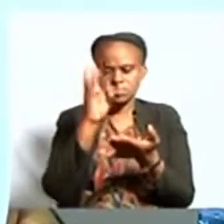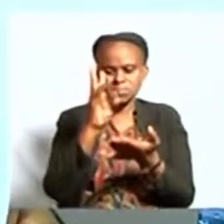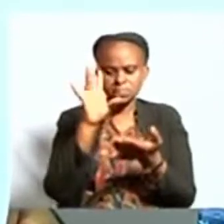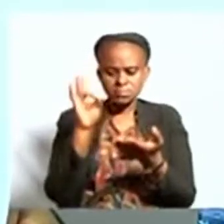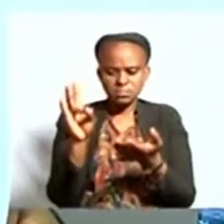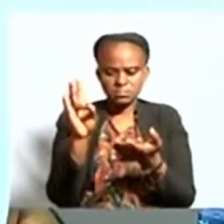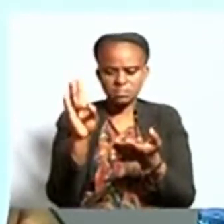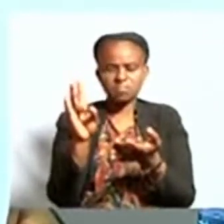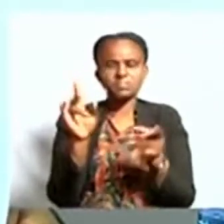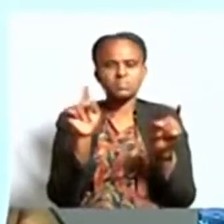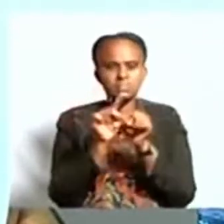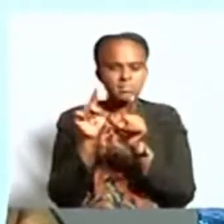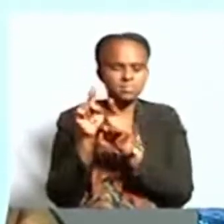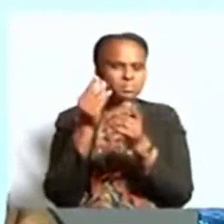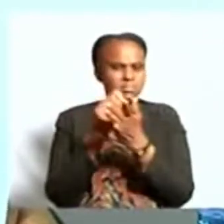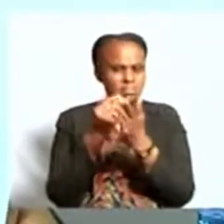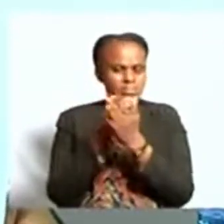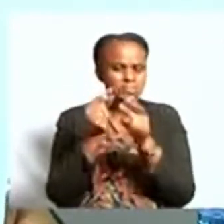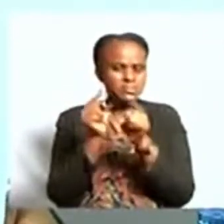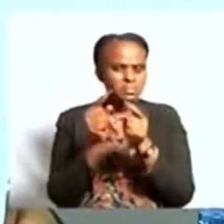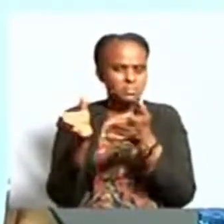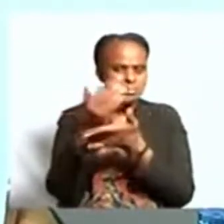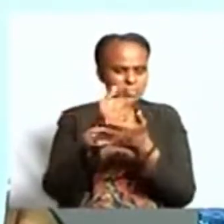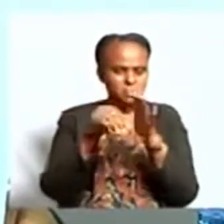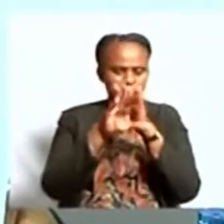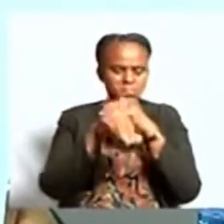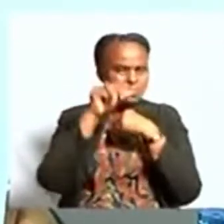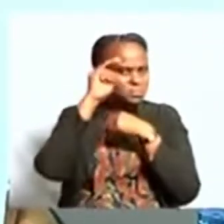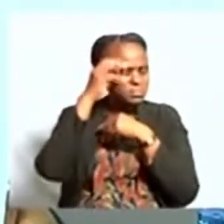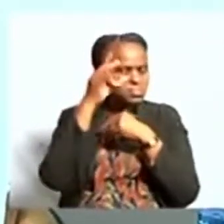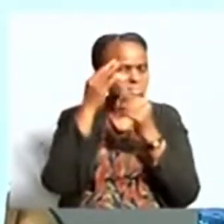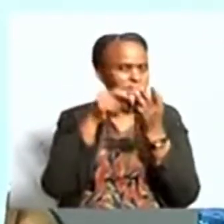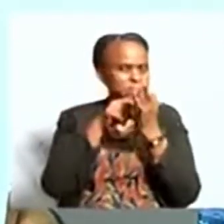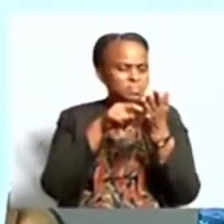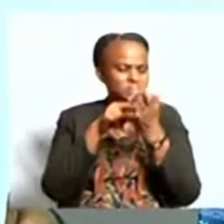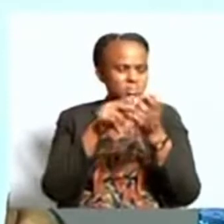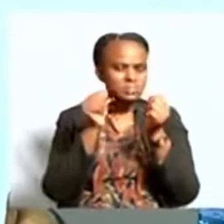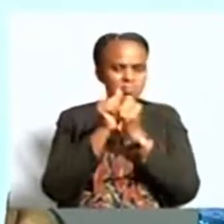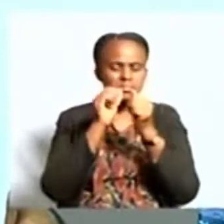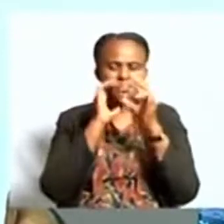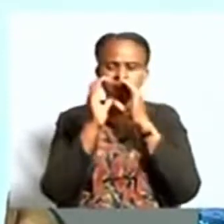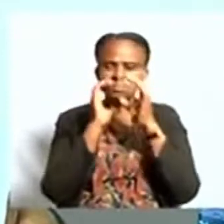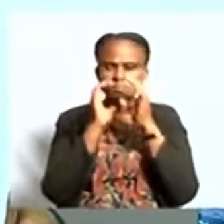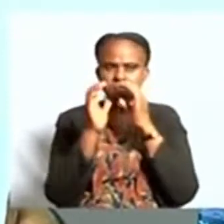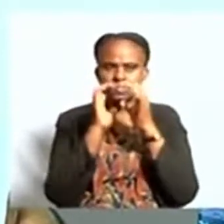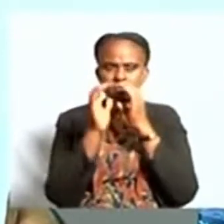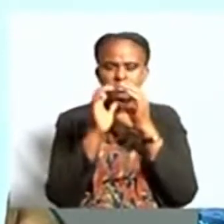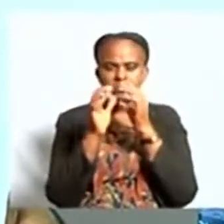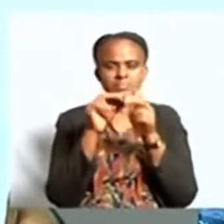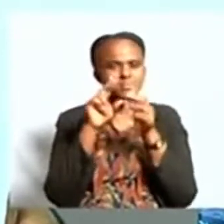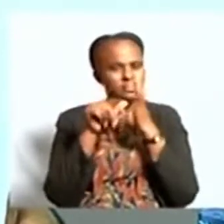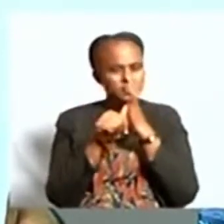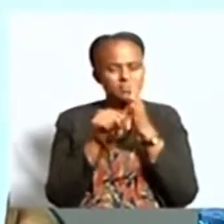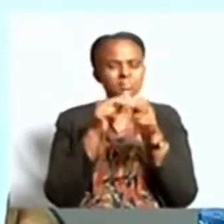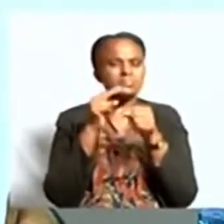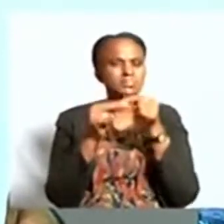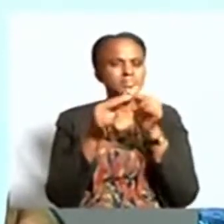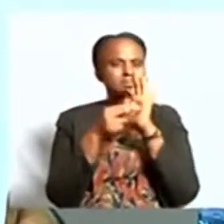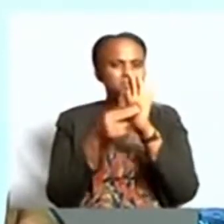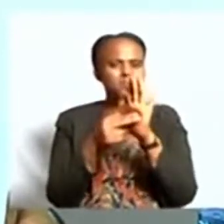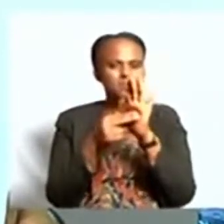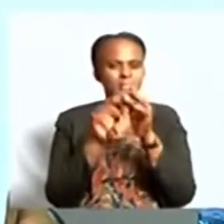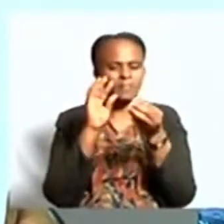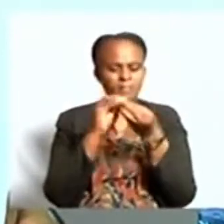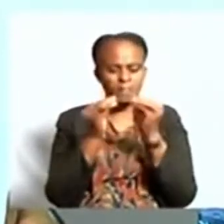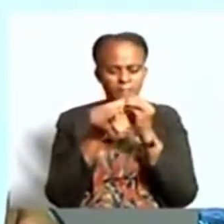53,967,000 as funds being collected under Minister of Transport and Communication, then it may appear that the